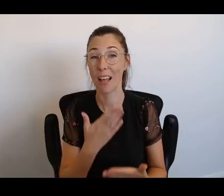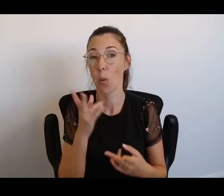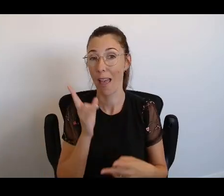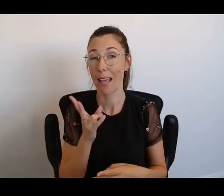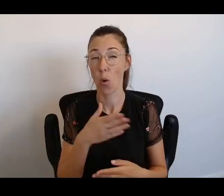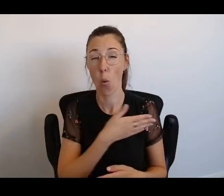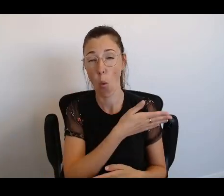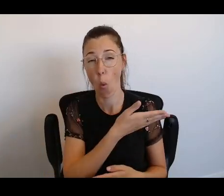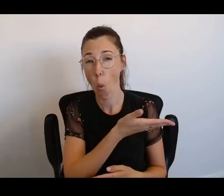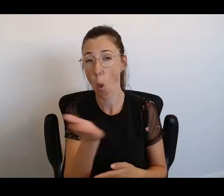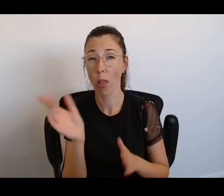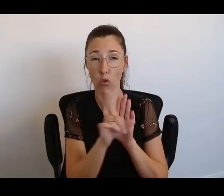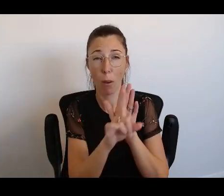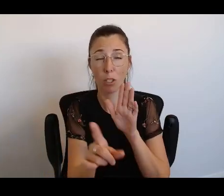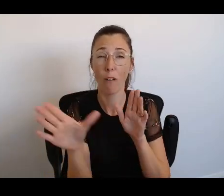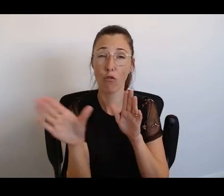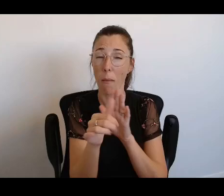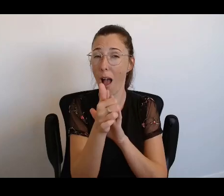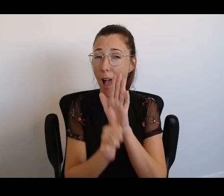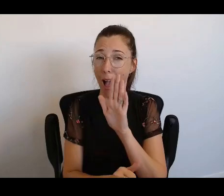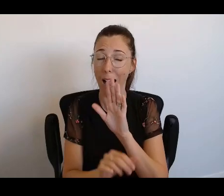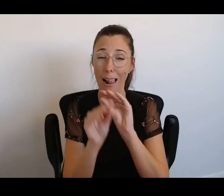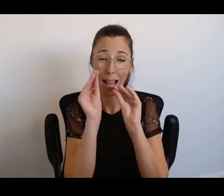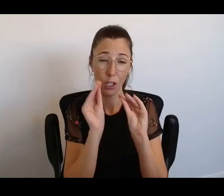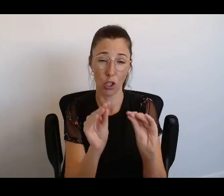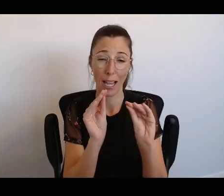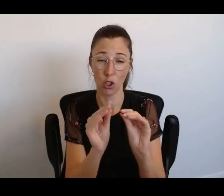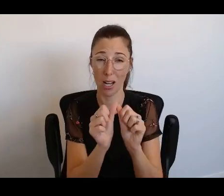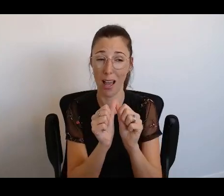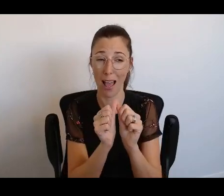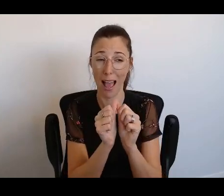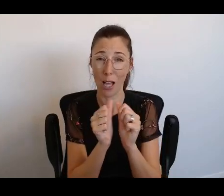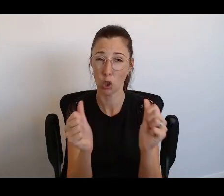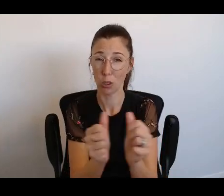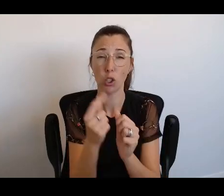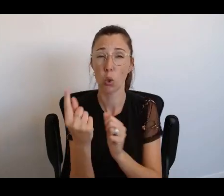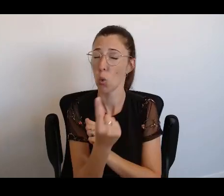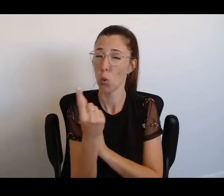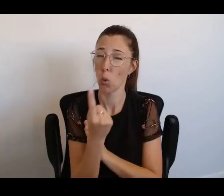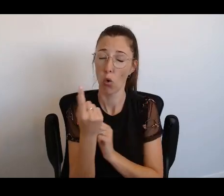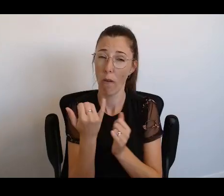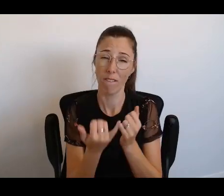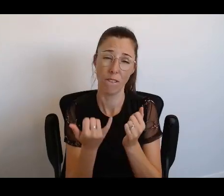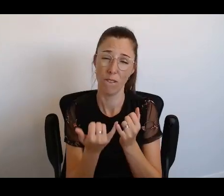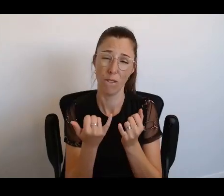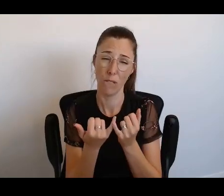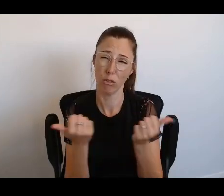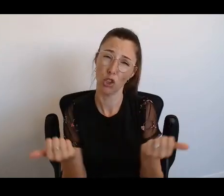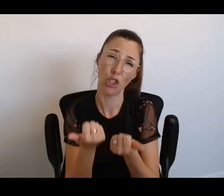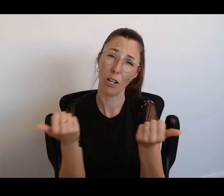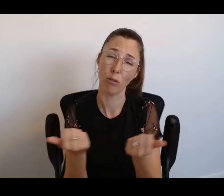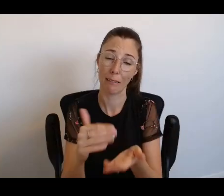Art Education Associations who've been so generous in their help to develop this program and to be